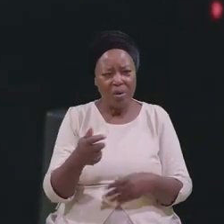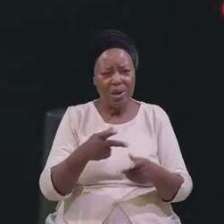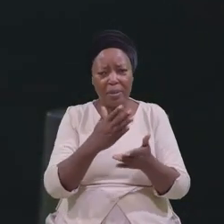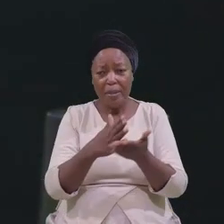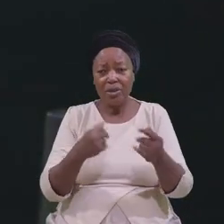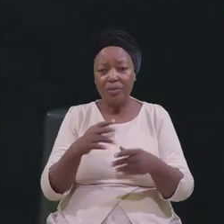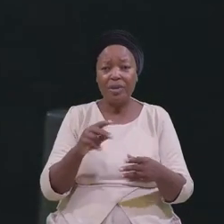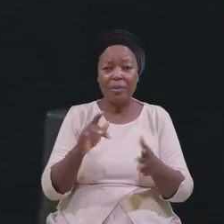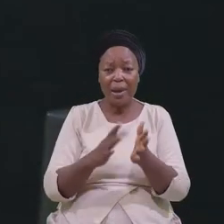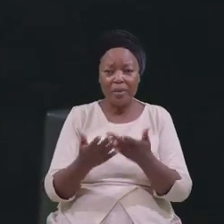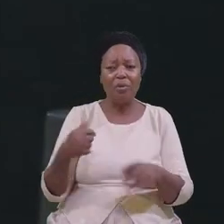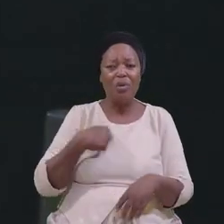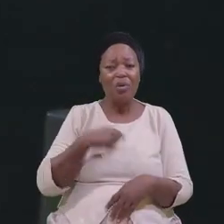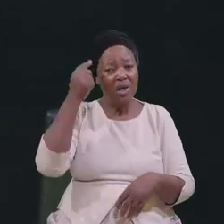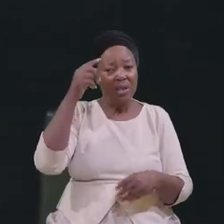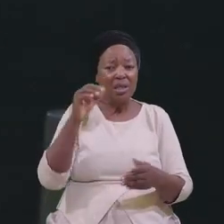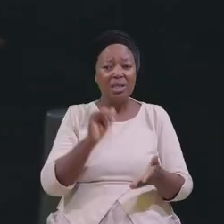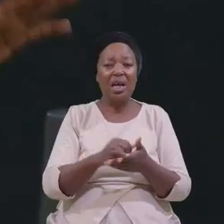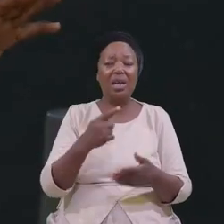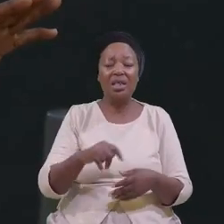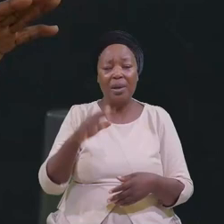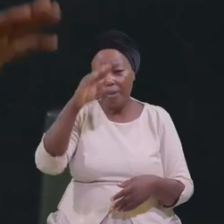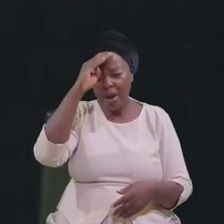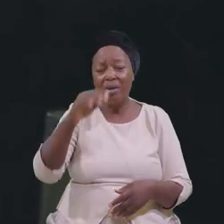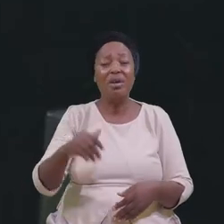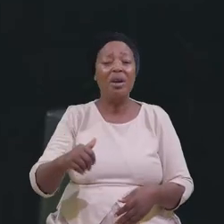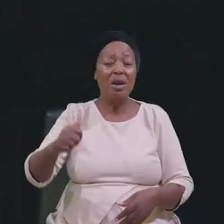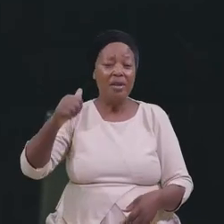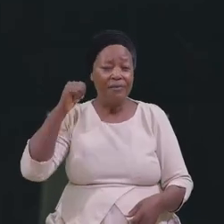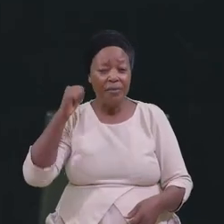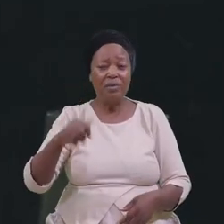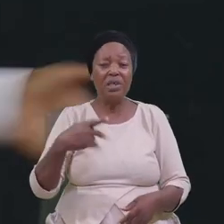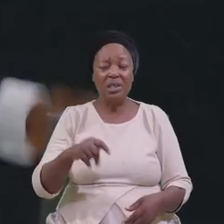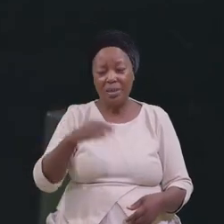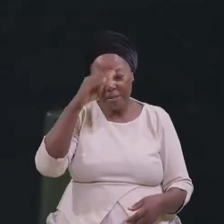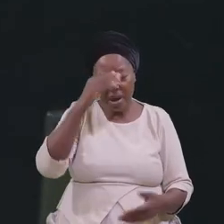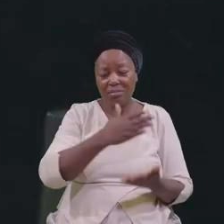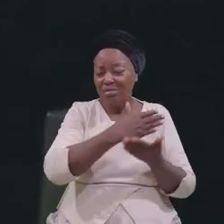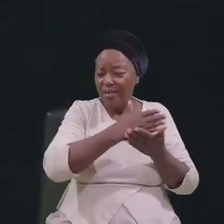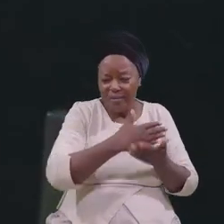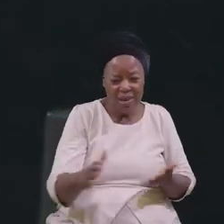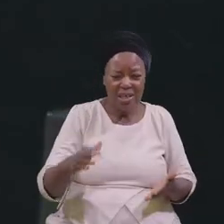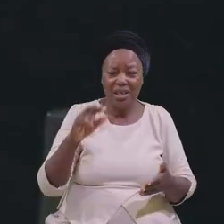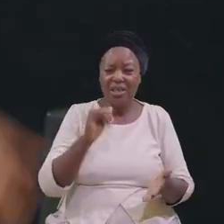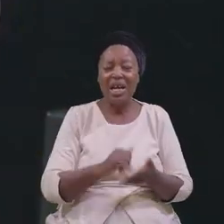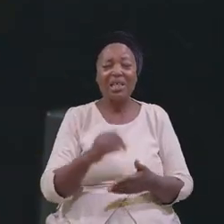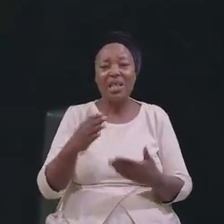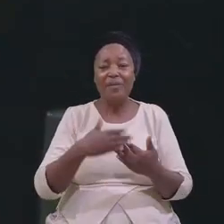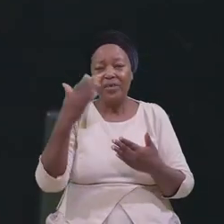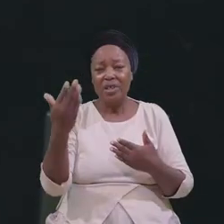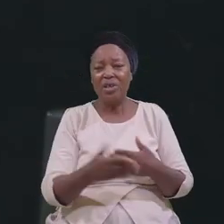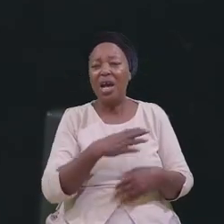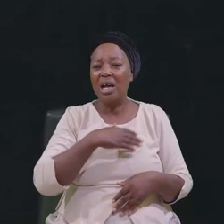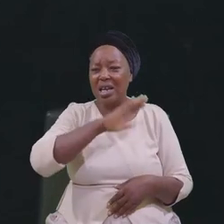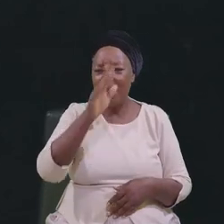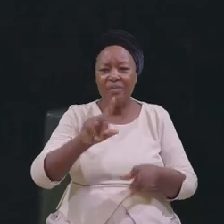Bible, we think the man refused, the man rejected the invitation, and he never